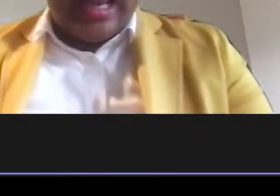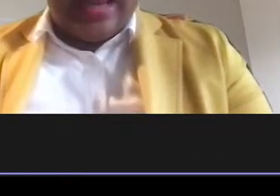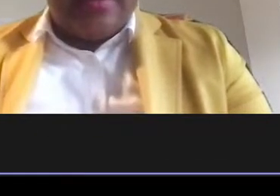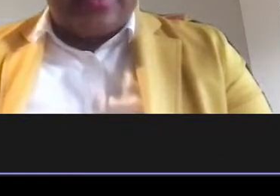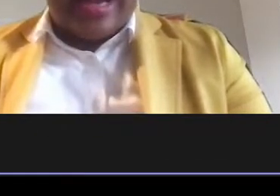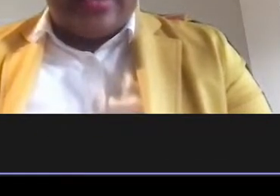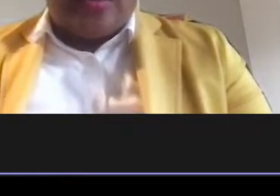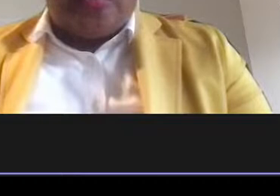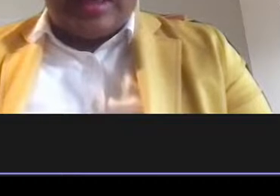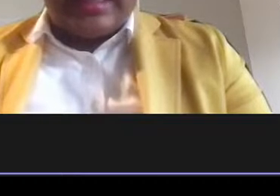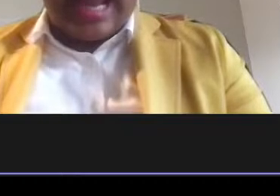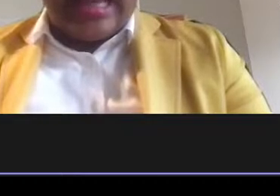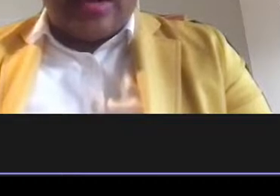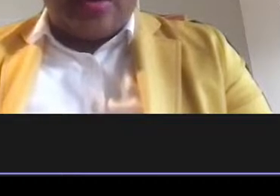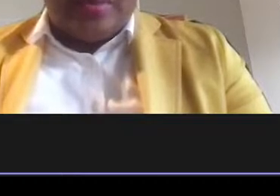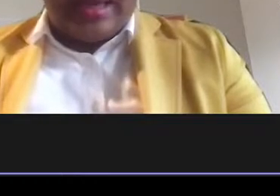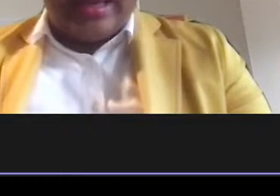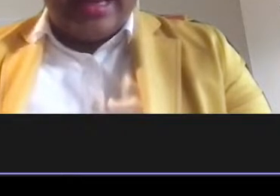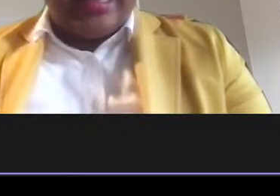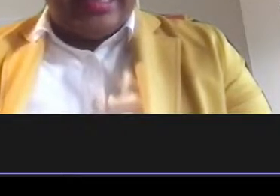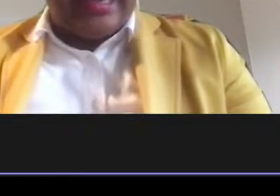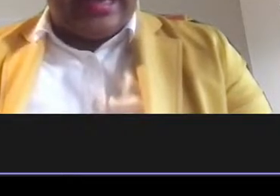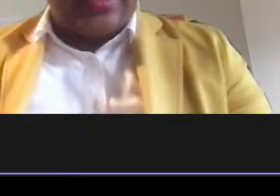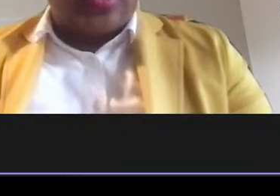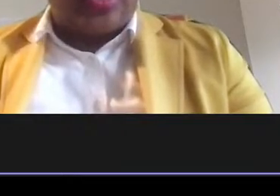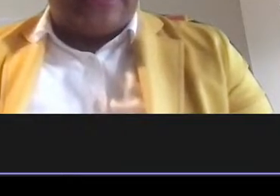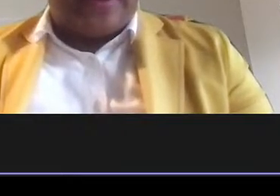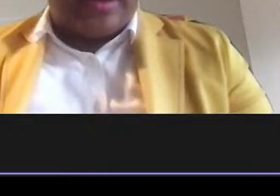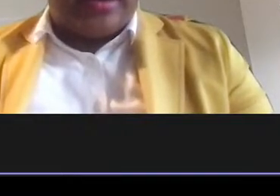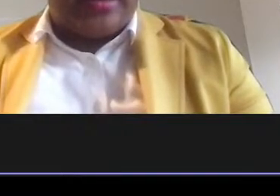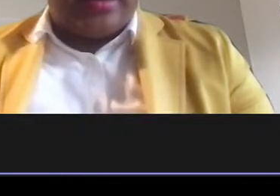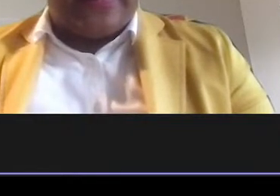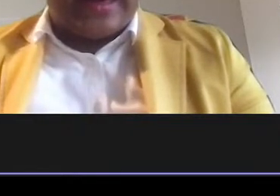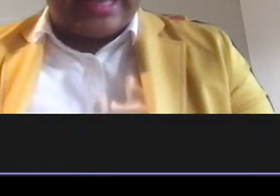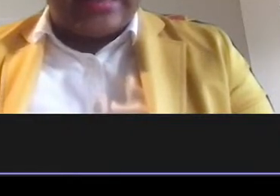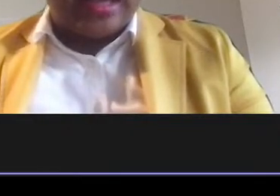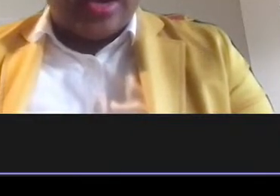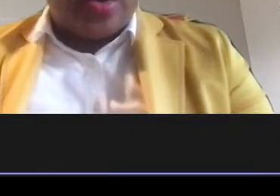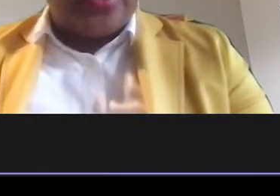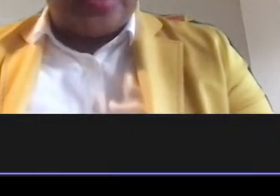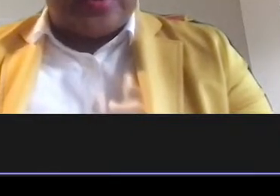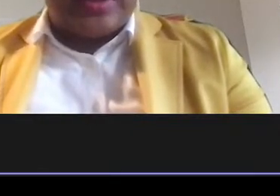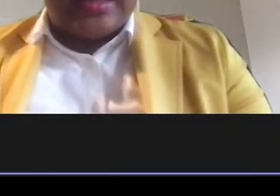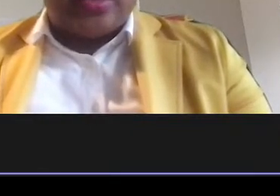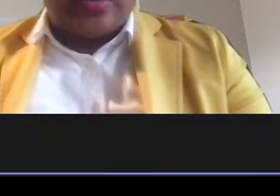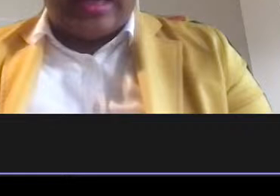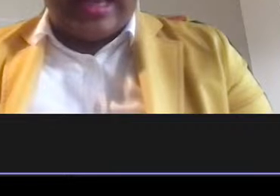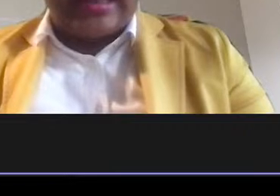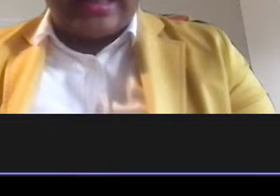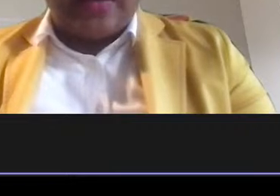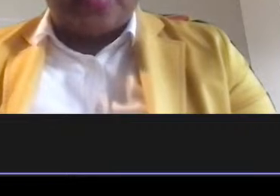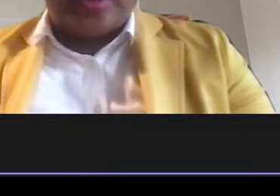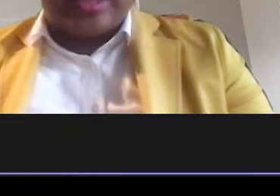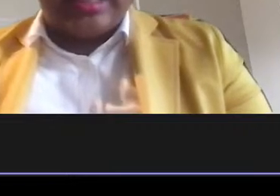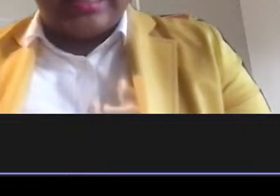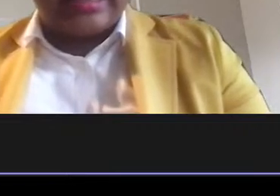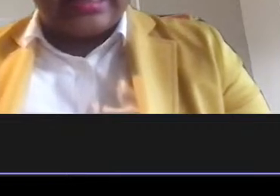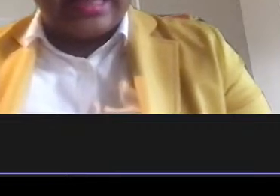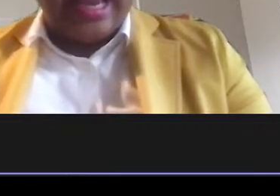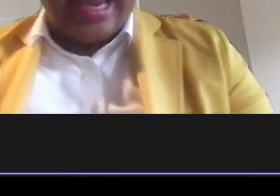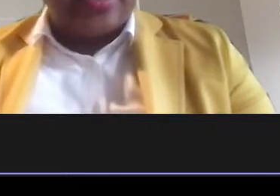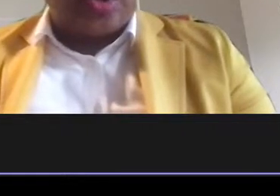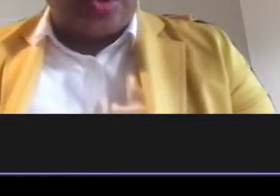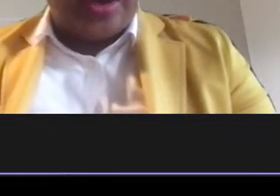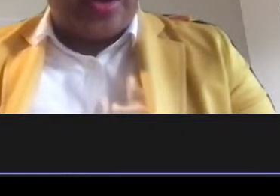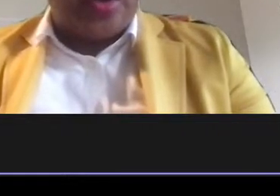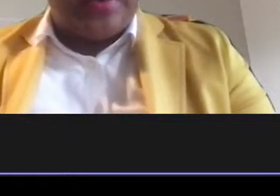apartheid. A myriad of political, economic, legal, and social factors contributed to the legacy of spatial